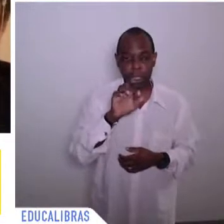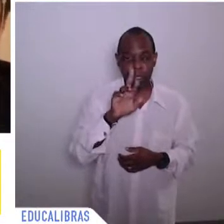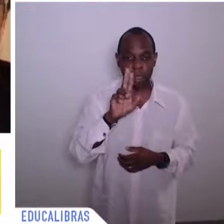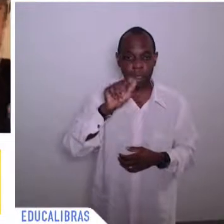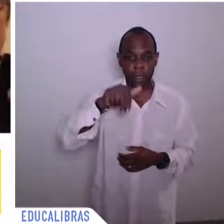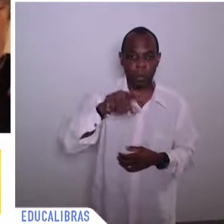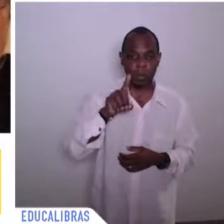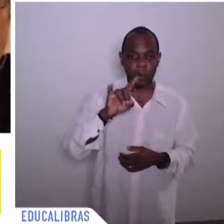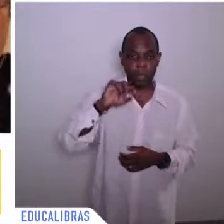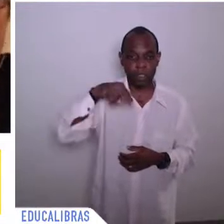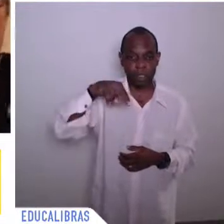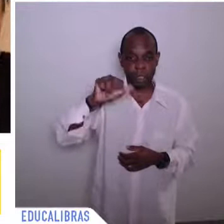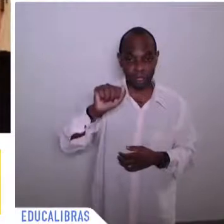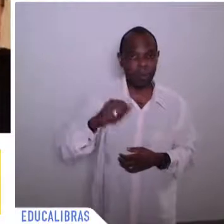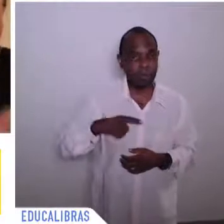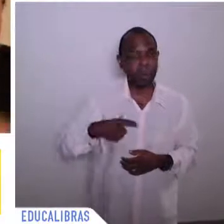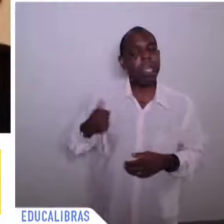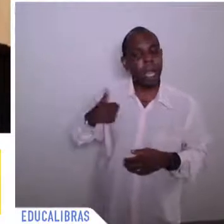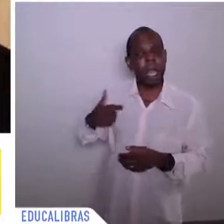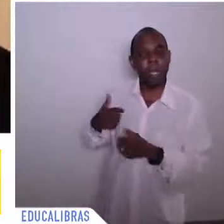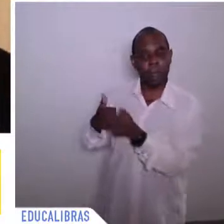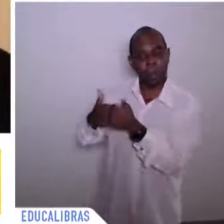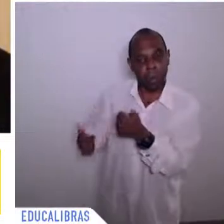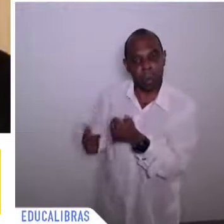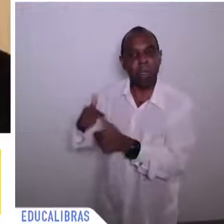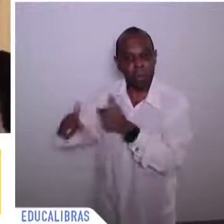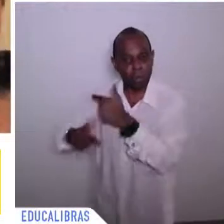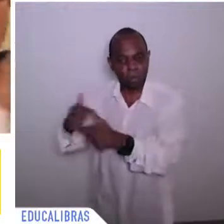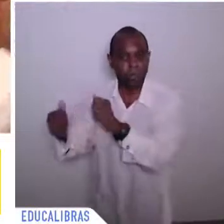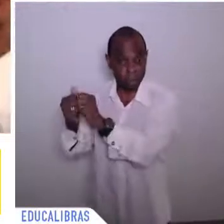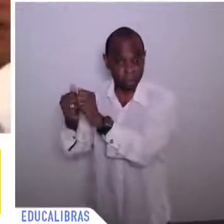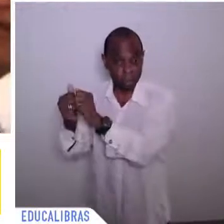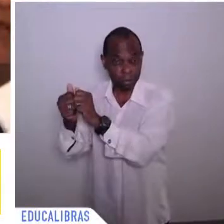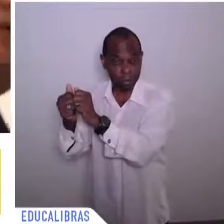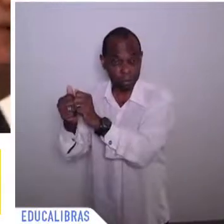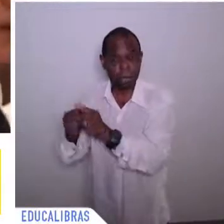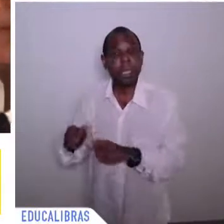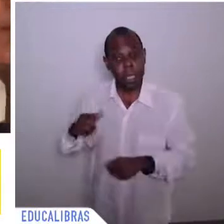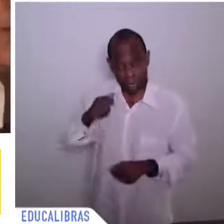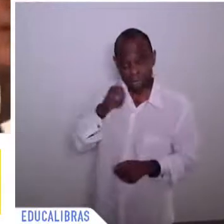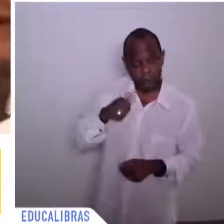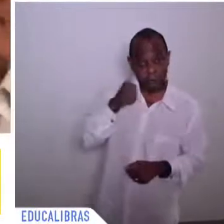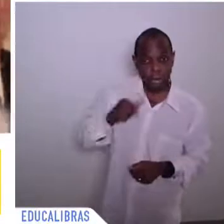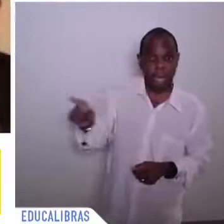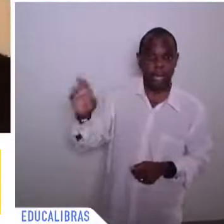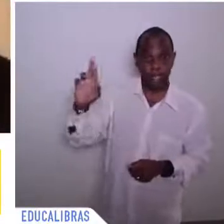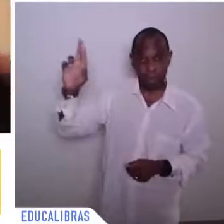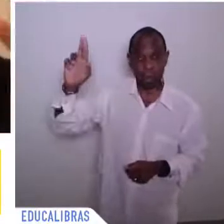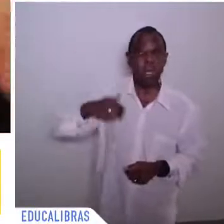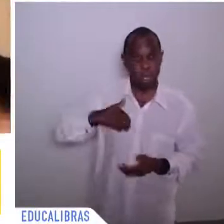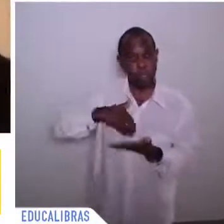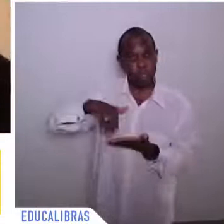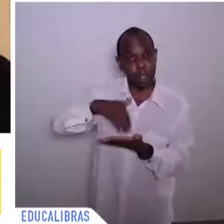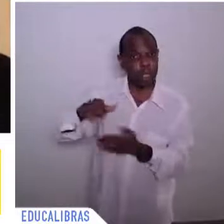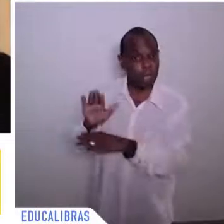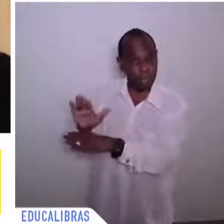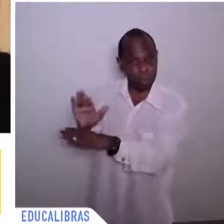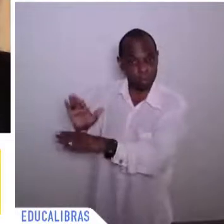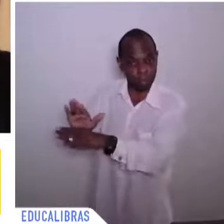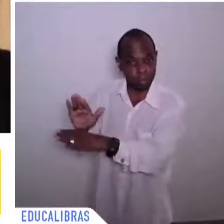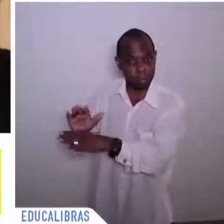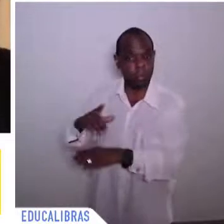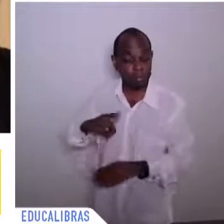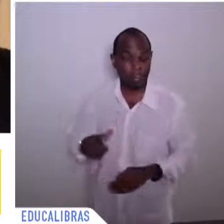Paulo, Luísa Erundina, and my life was marked by being, with honor, subordinate to a